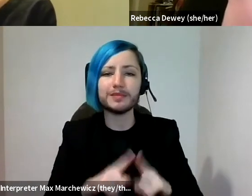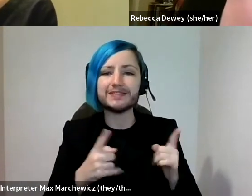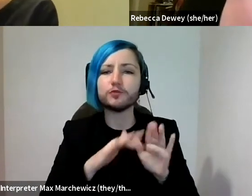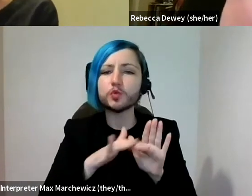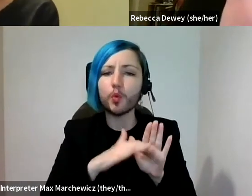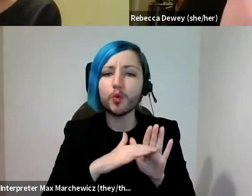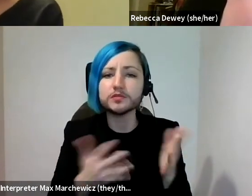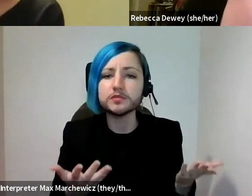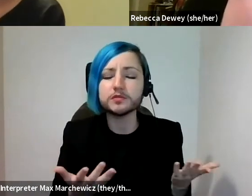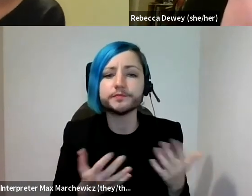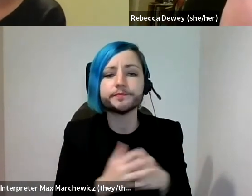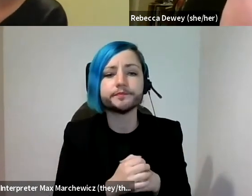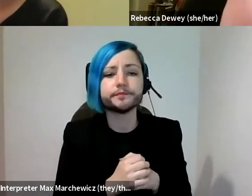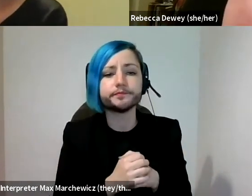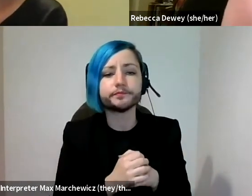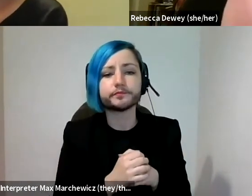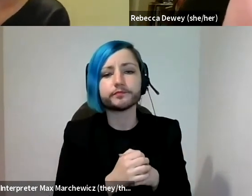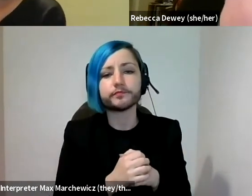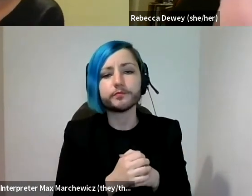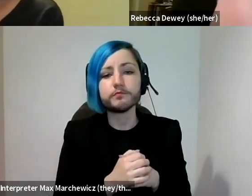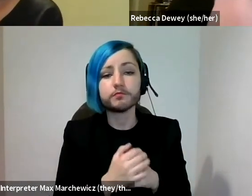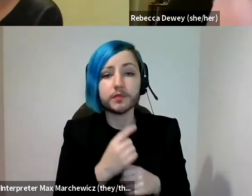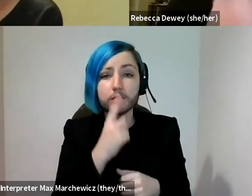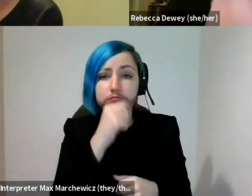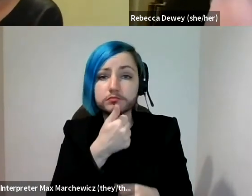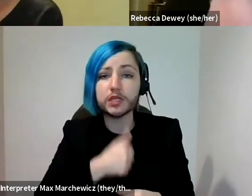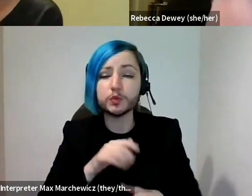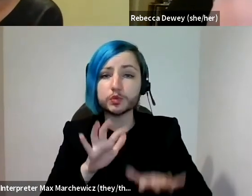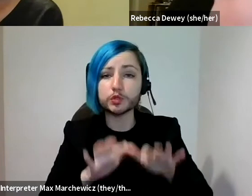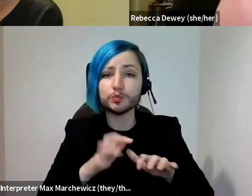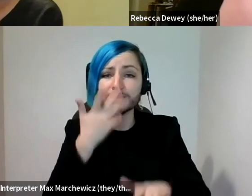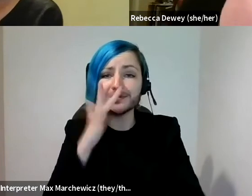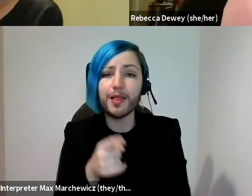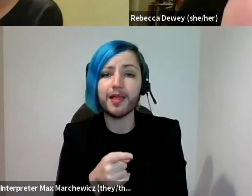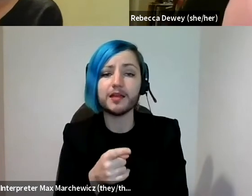sources? Are you able to use computer simulations to sort of